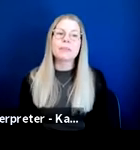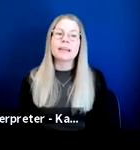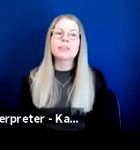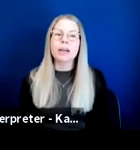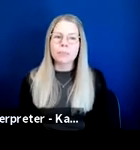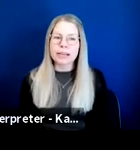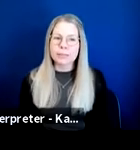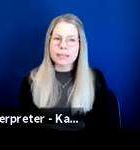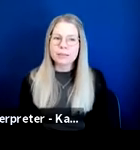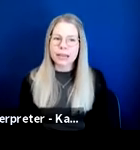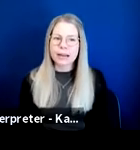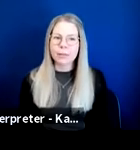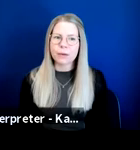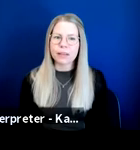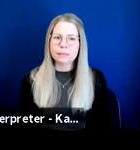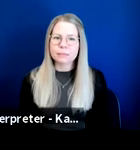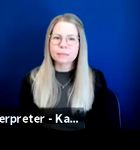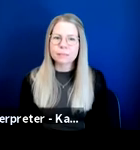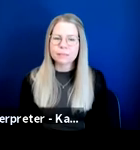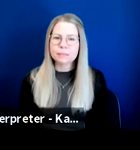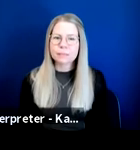But with the English upgrading piece, we can help you with.